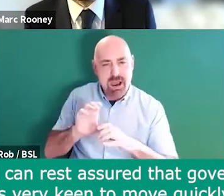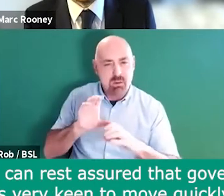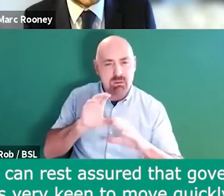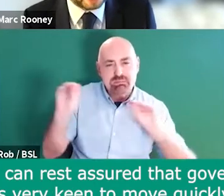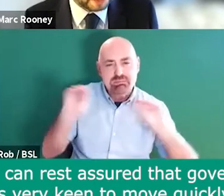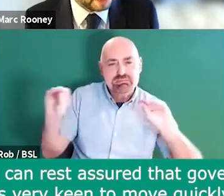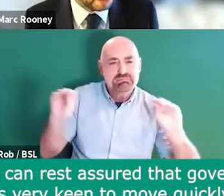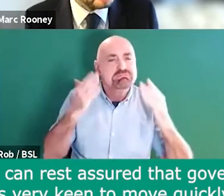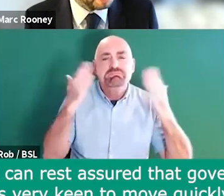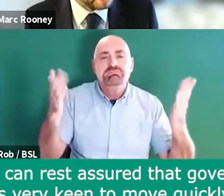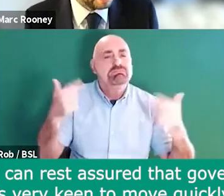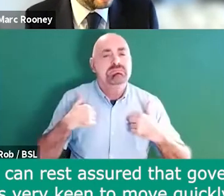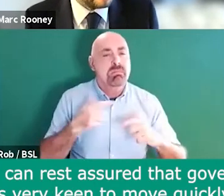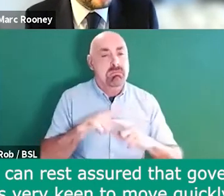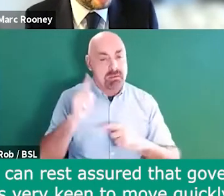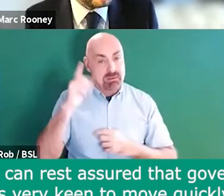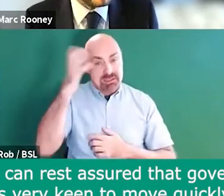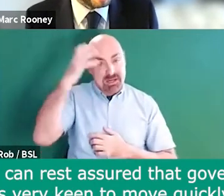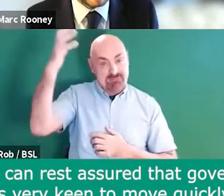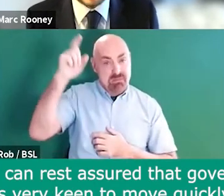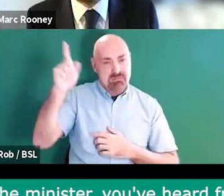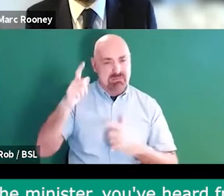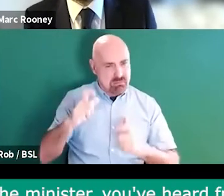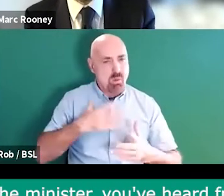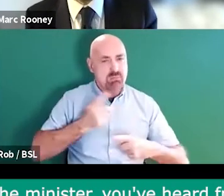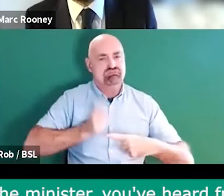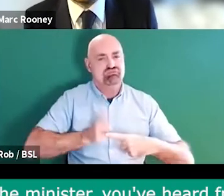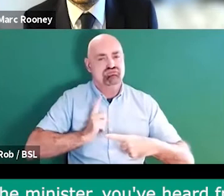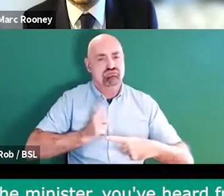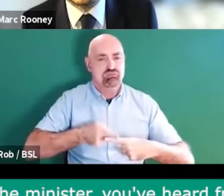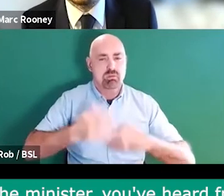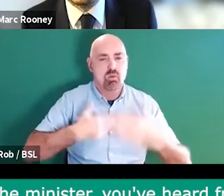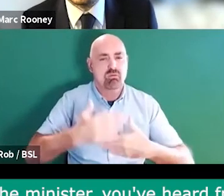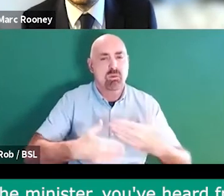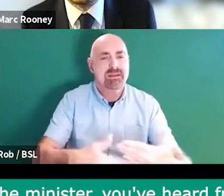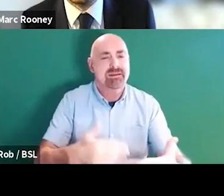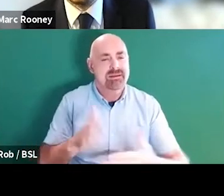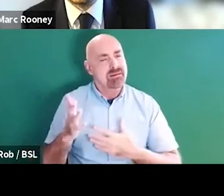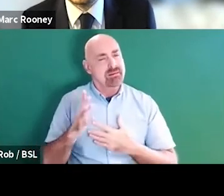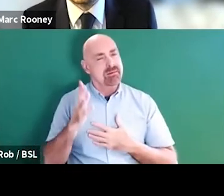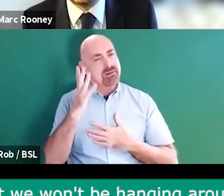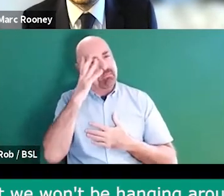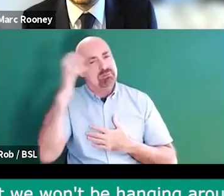rest assured that government is very keen to move quickly. You've heard from the minister, you've heard from Davidson. We